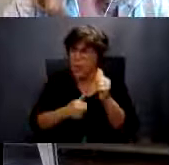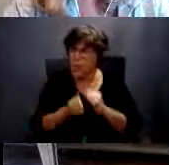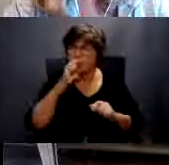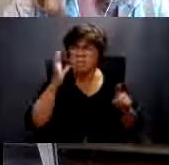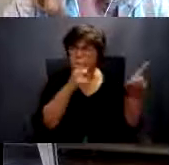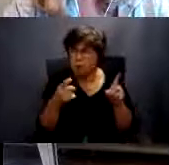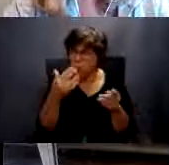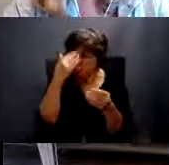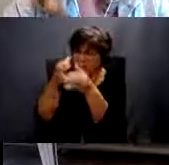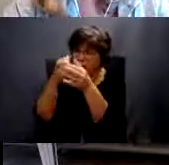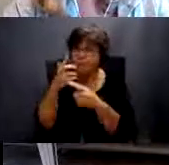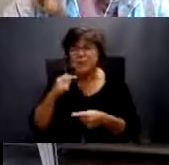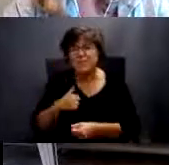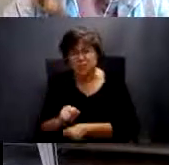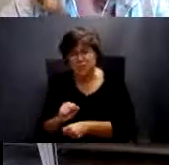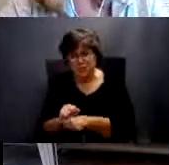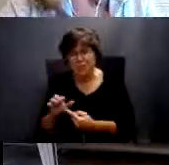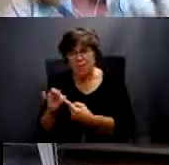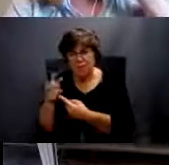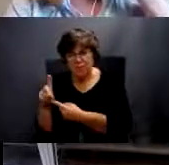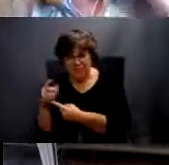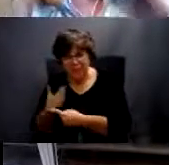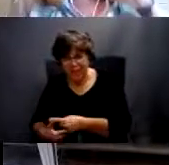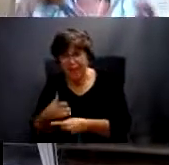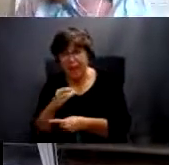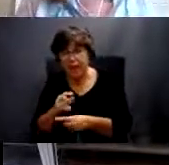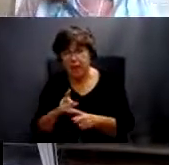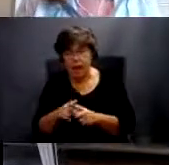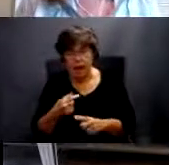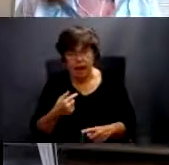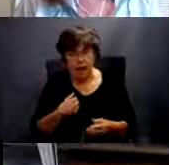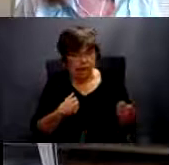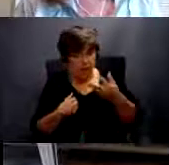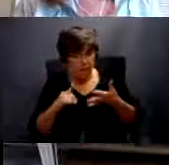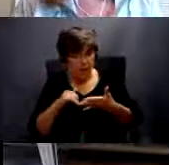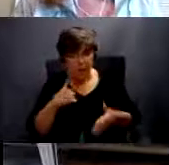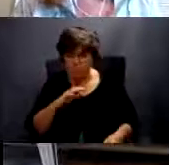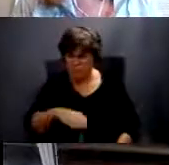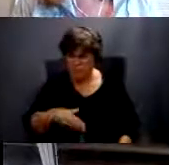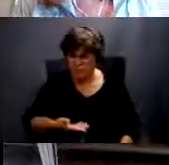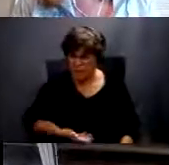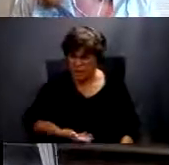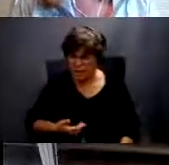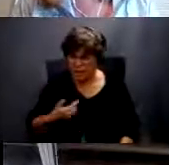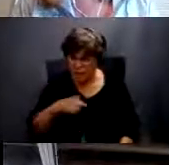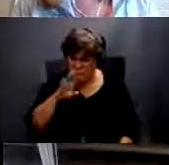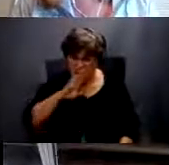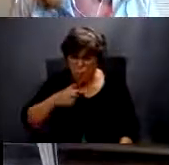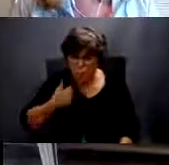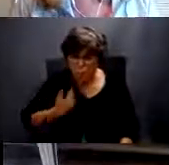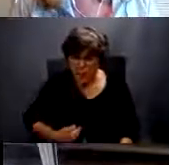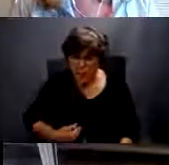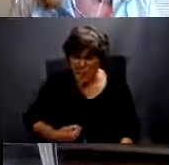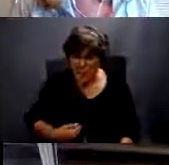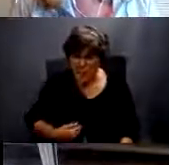parents because of my job. And I was actually upset by that because I thought, if I am this frustrated